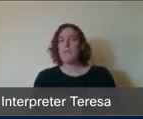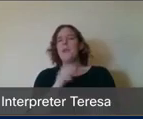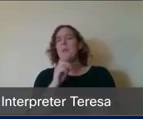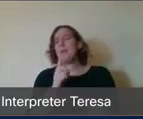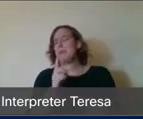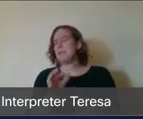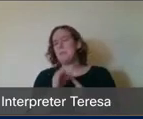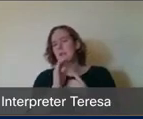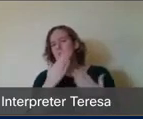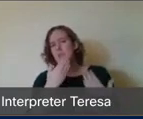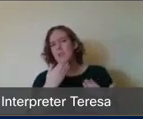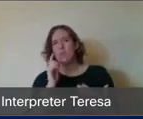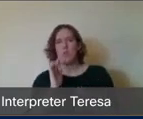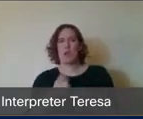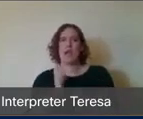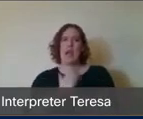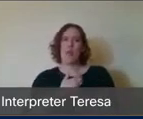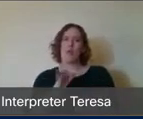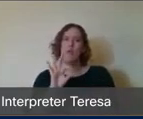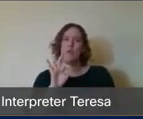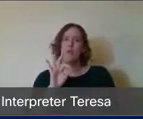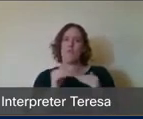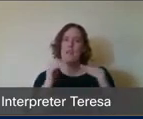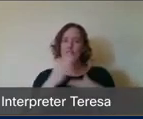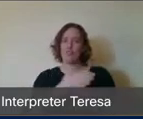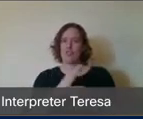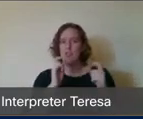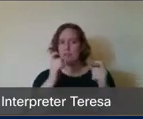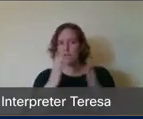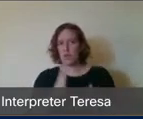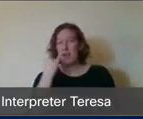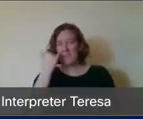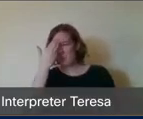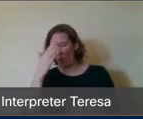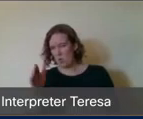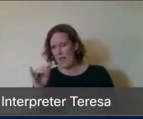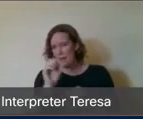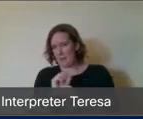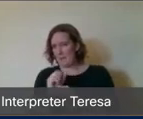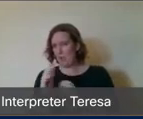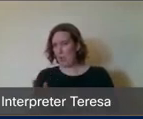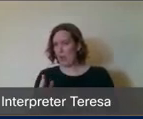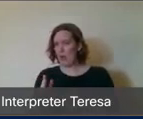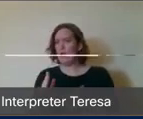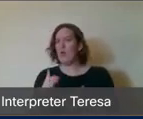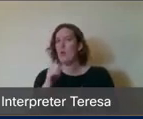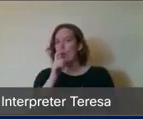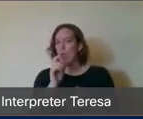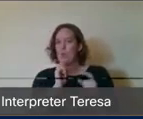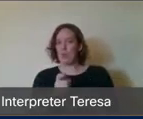you to our fair share givers. If you don't know, a fair share giver is an employee who donates